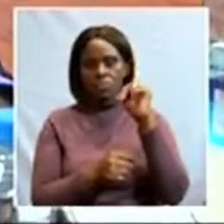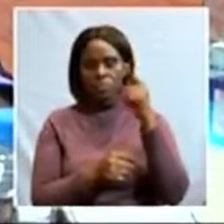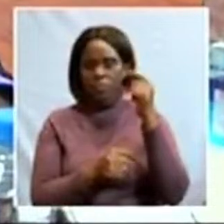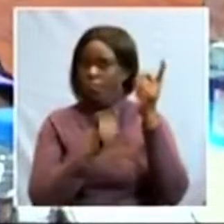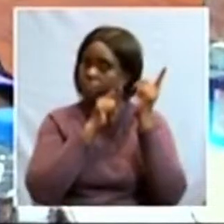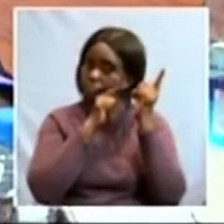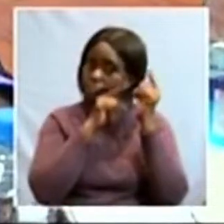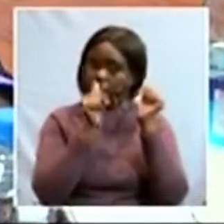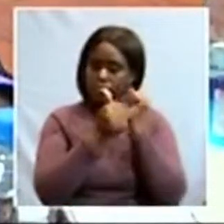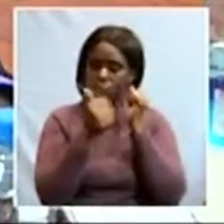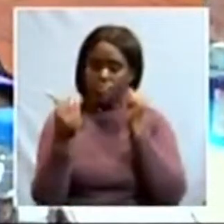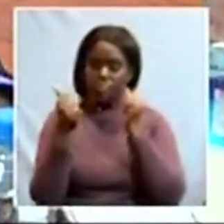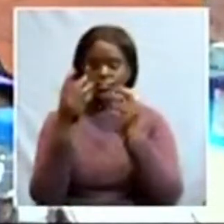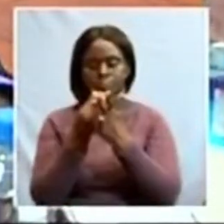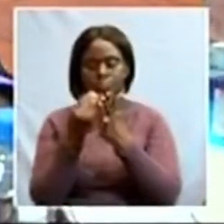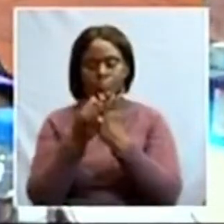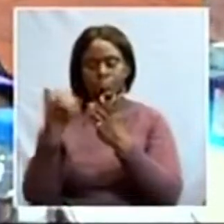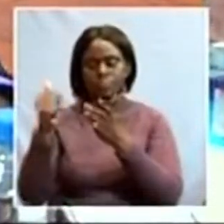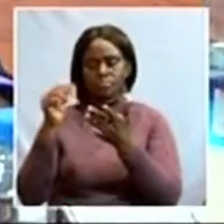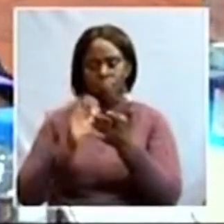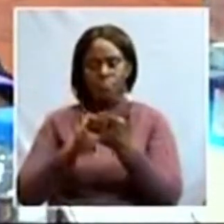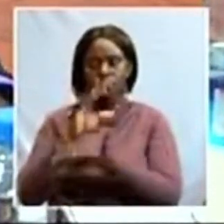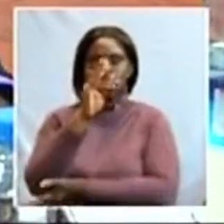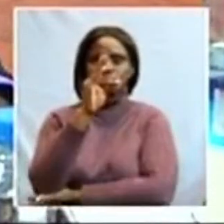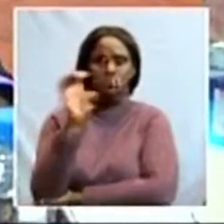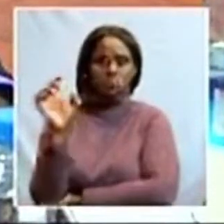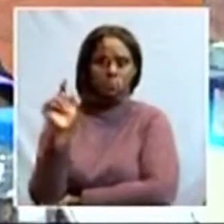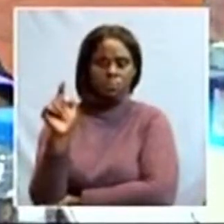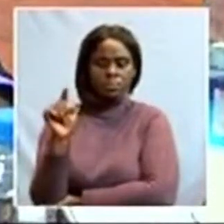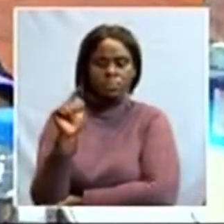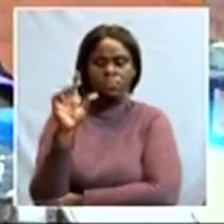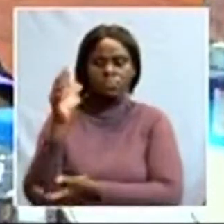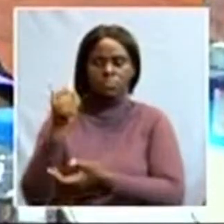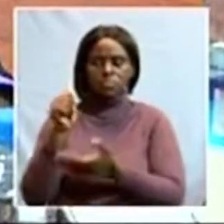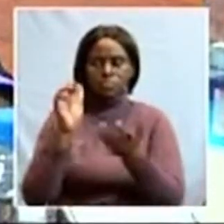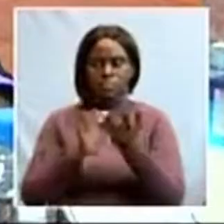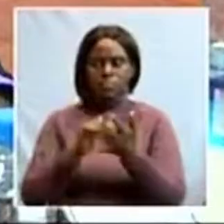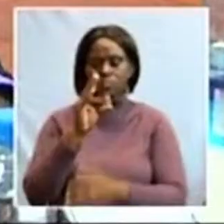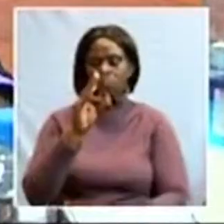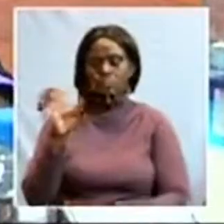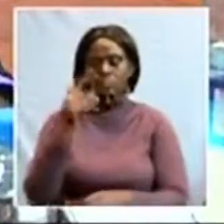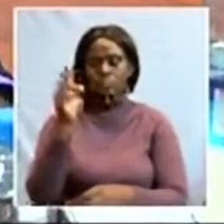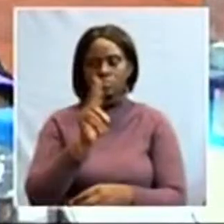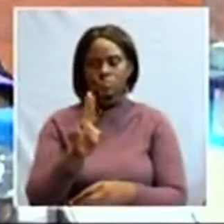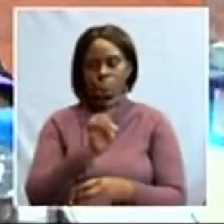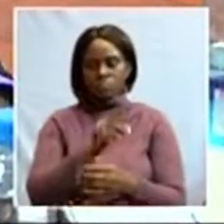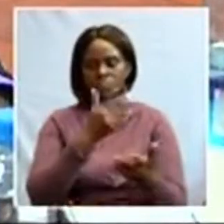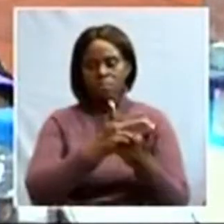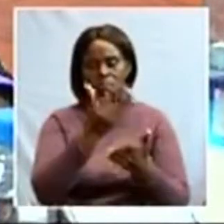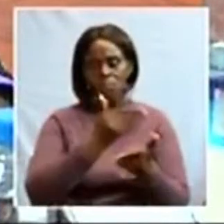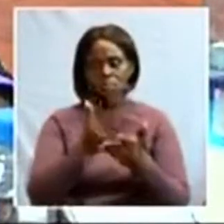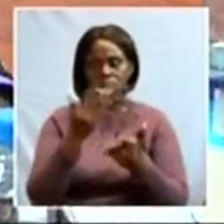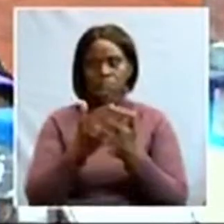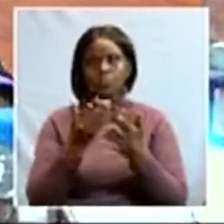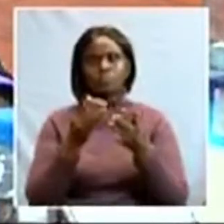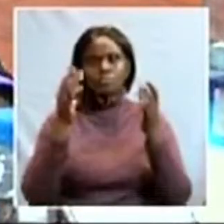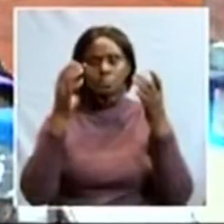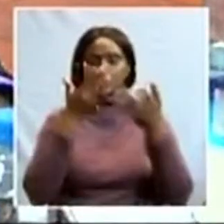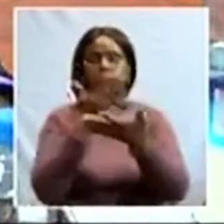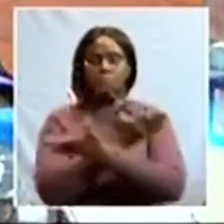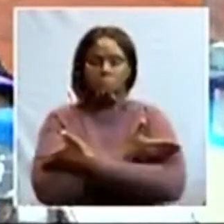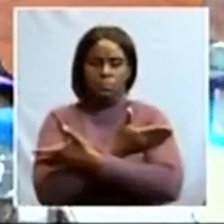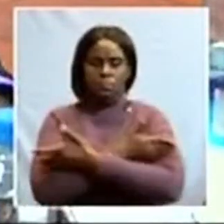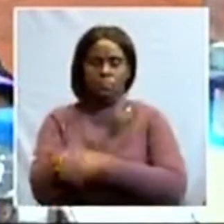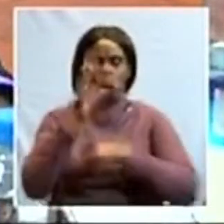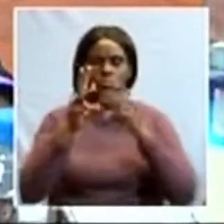The remaining balance of 10,700 was spent on procurement of t-shirts for the World AIDS